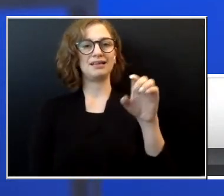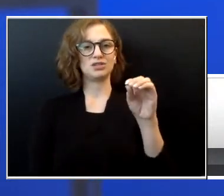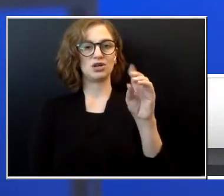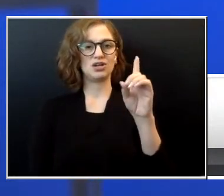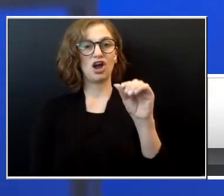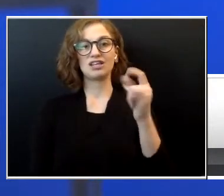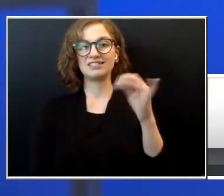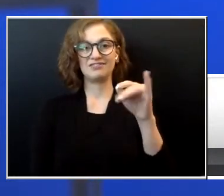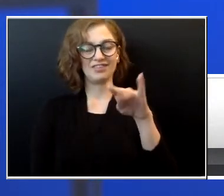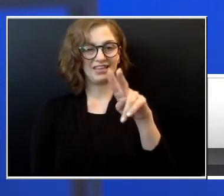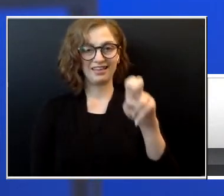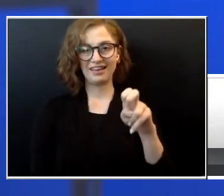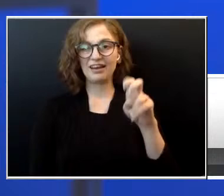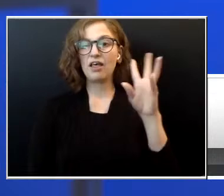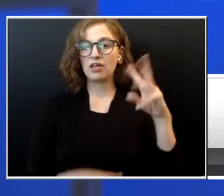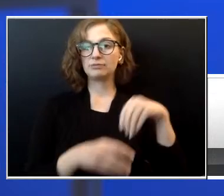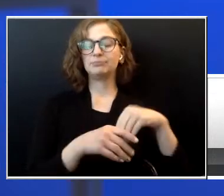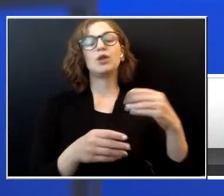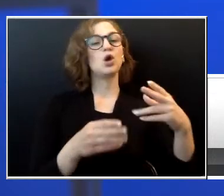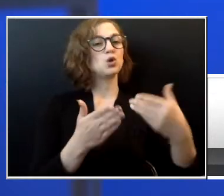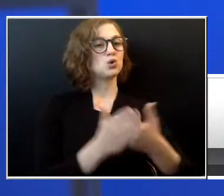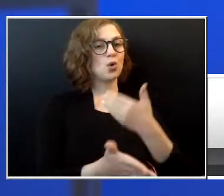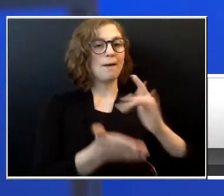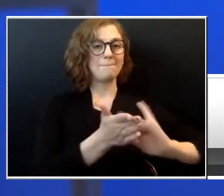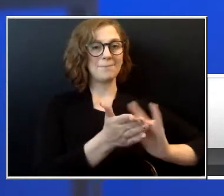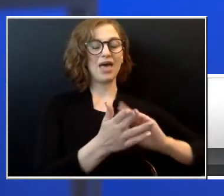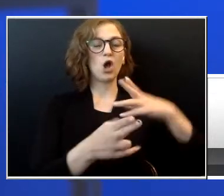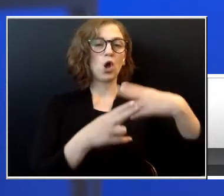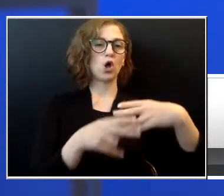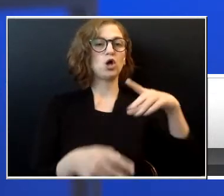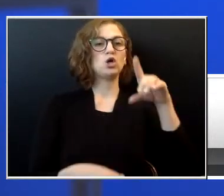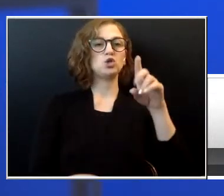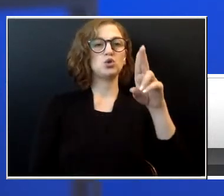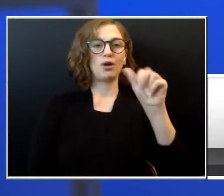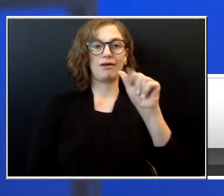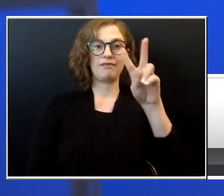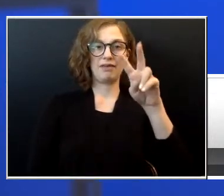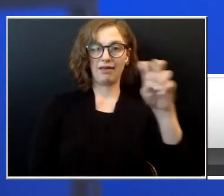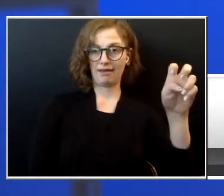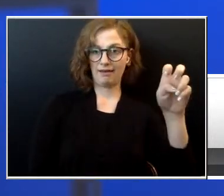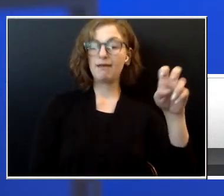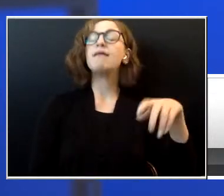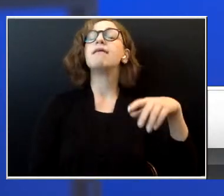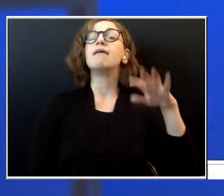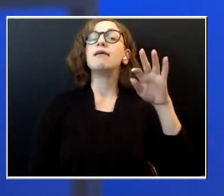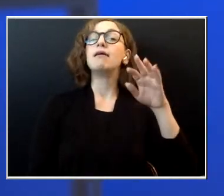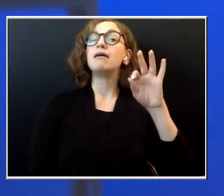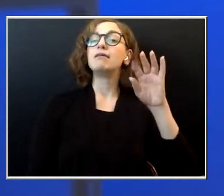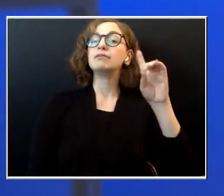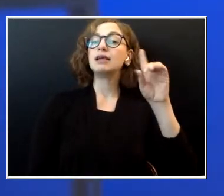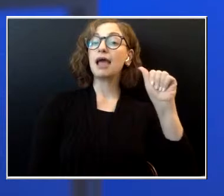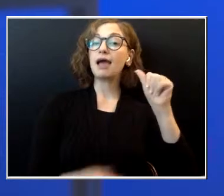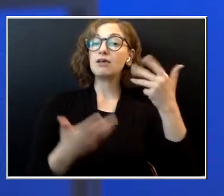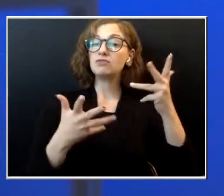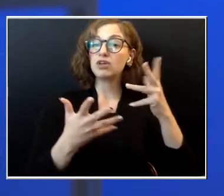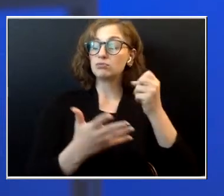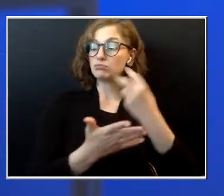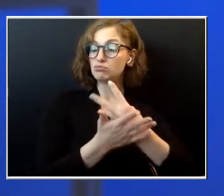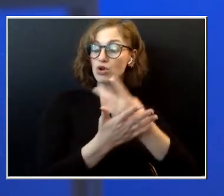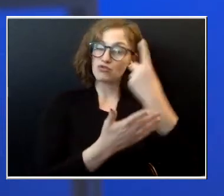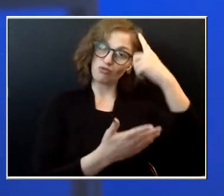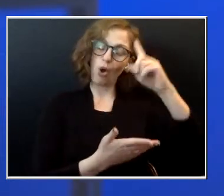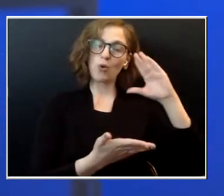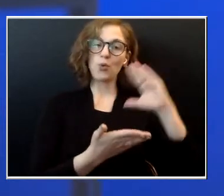And Duvet is FDA approved for relief of hot flashes and prevention of osteoporosis.